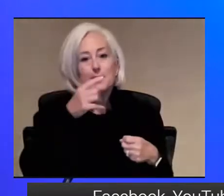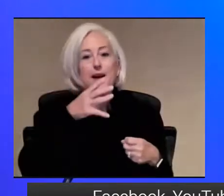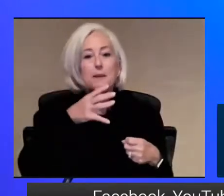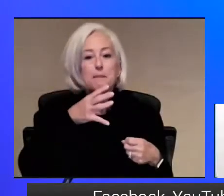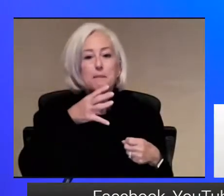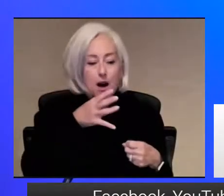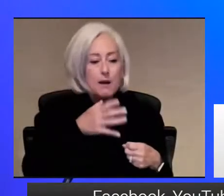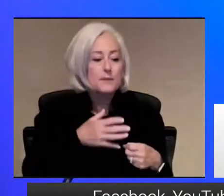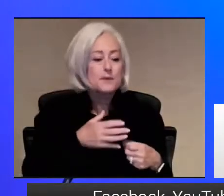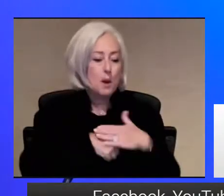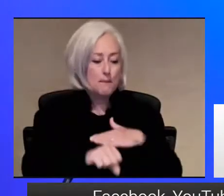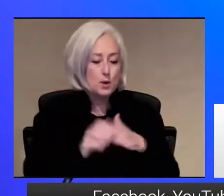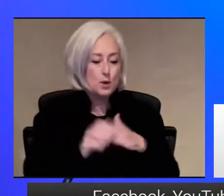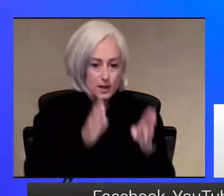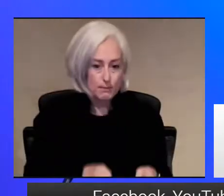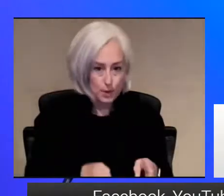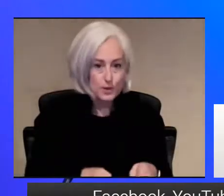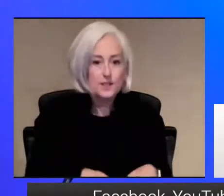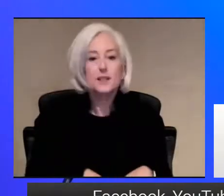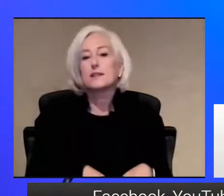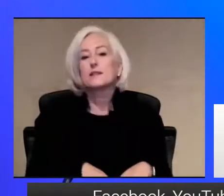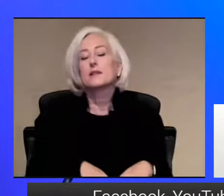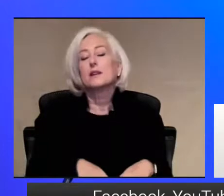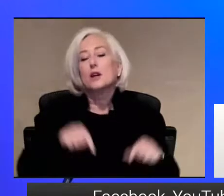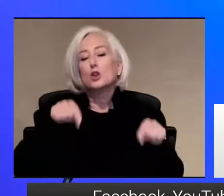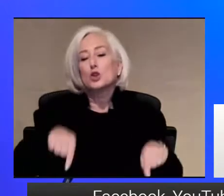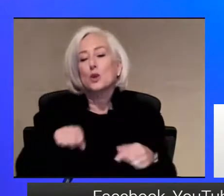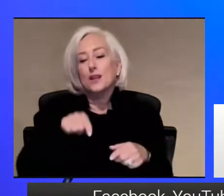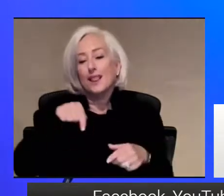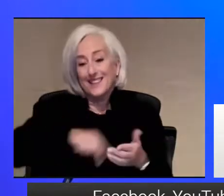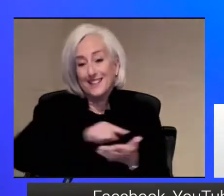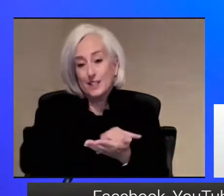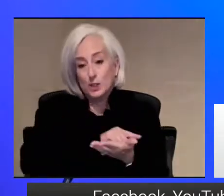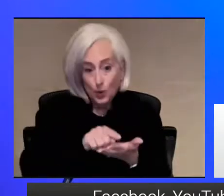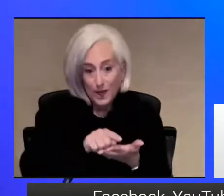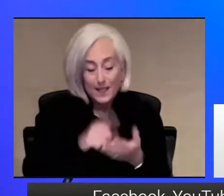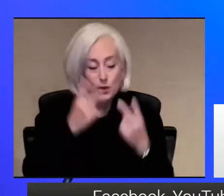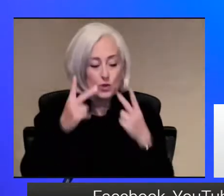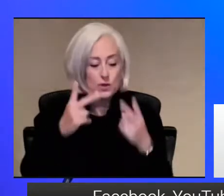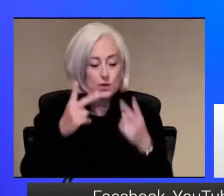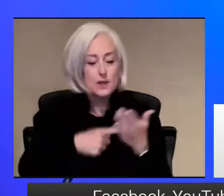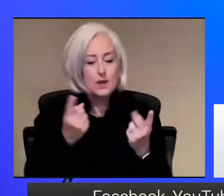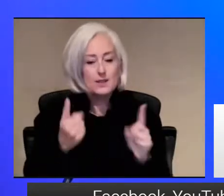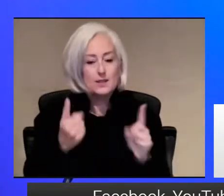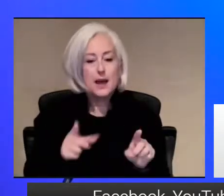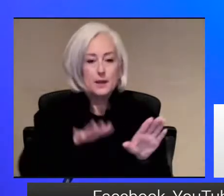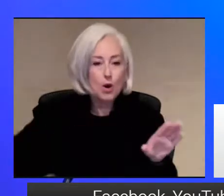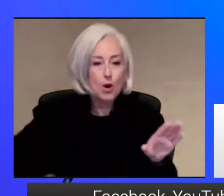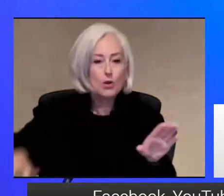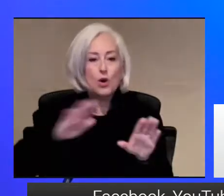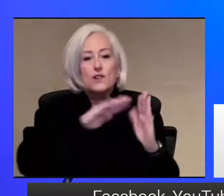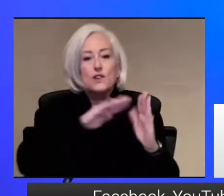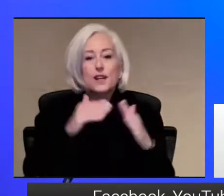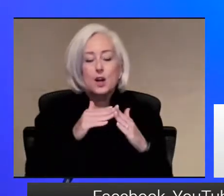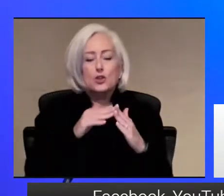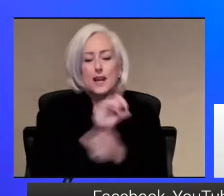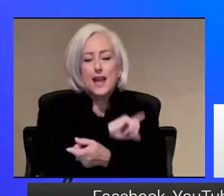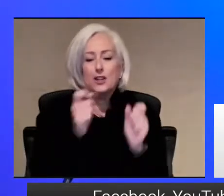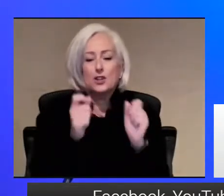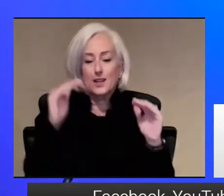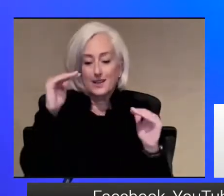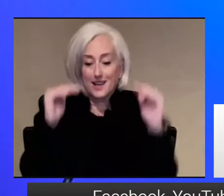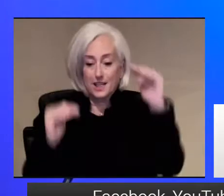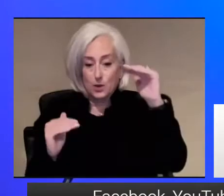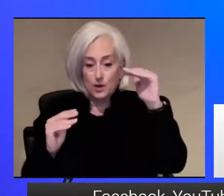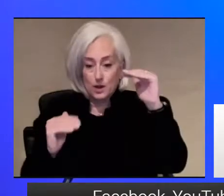in this Black Maternal Health Week to really acknowledge what we're seeing in our country and to change these disparities. So that's what makes, I think,